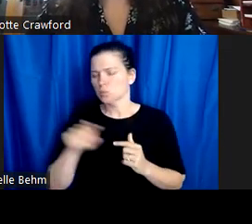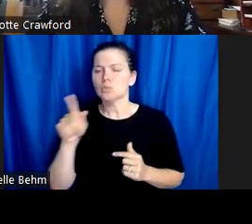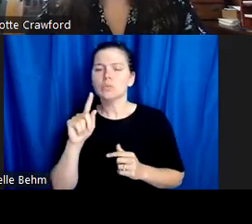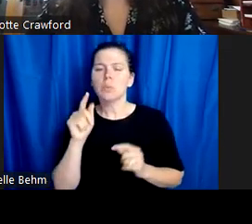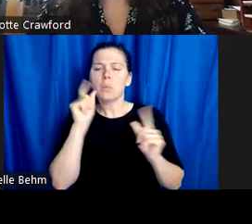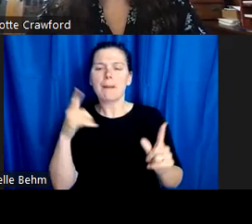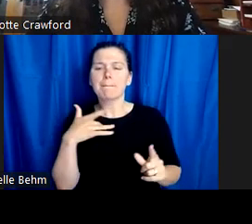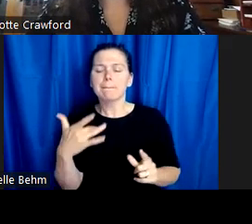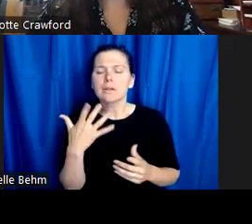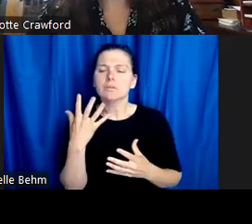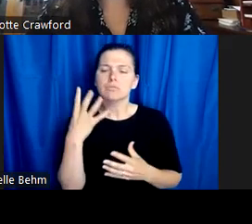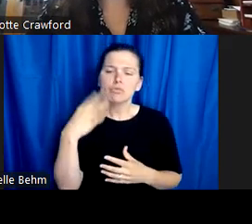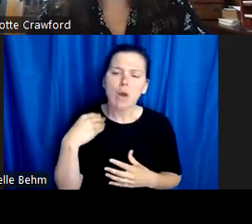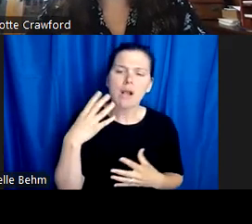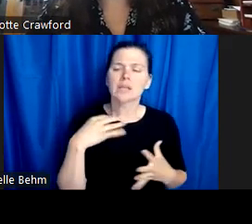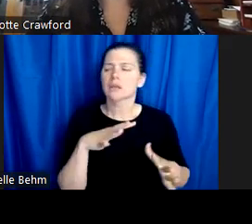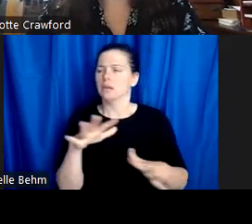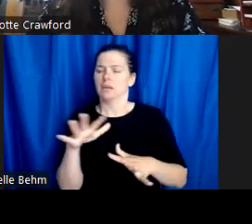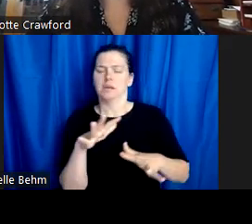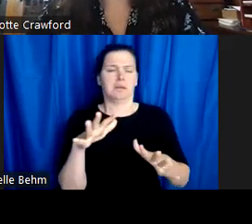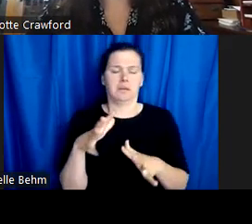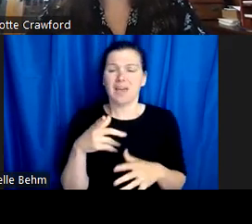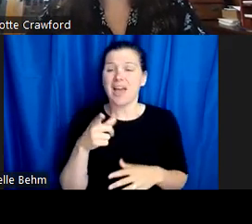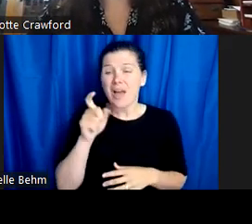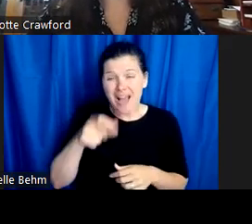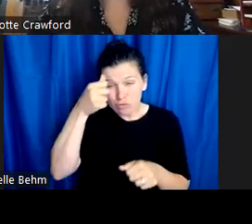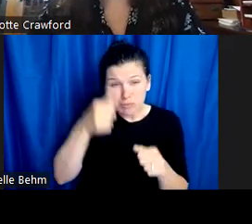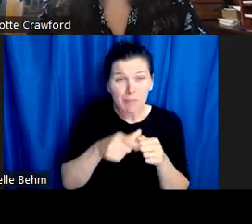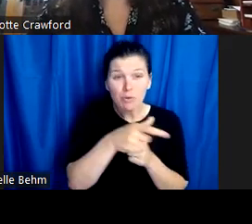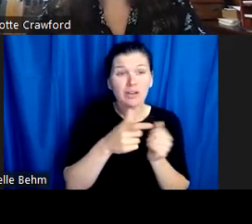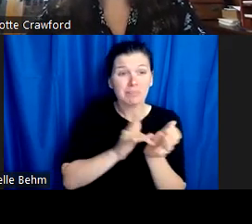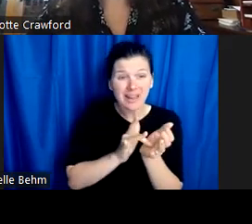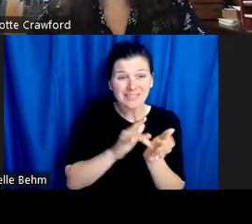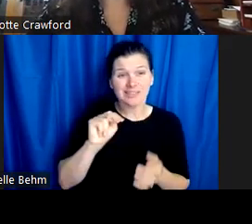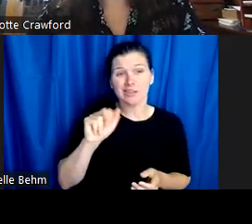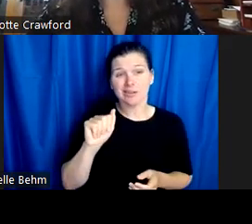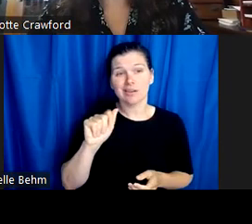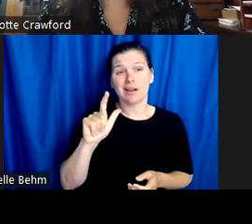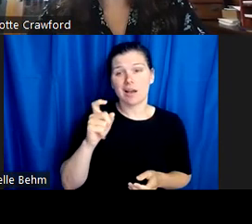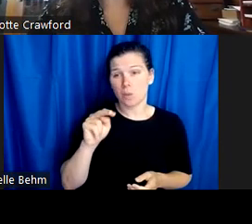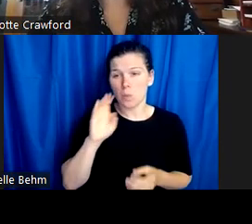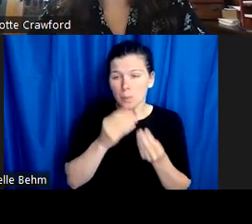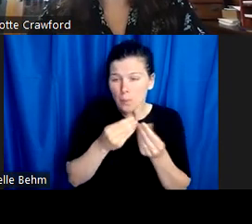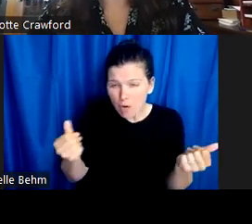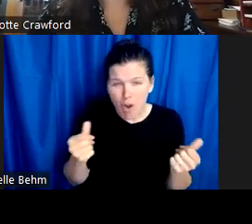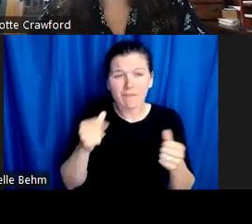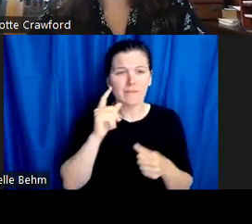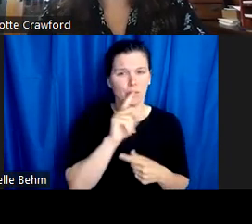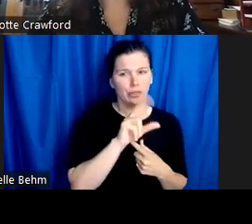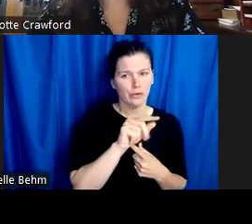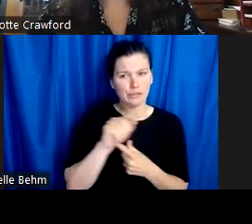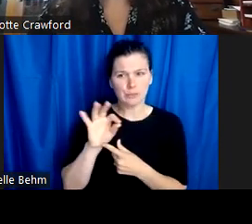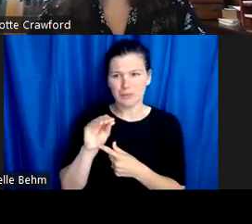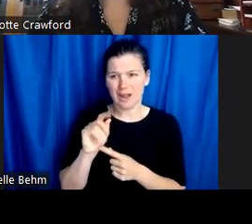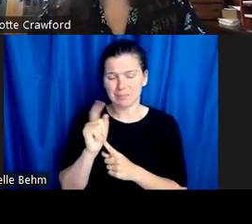also have to remember, it wears off in 30 to 90 minutes. So you stay with the person until the ambulance